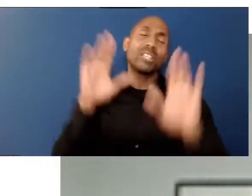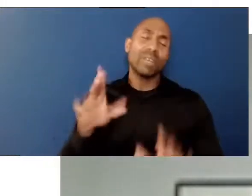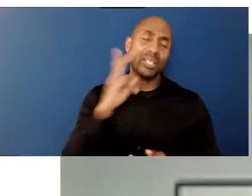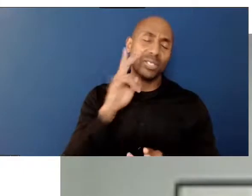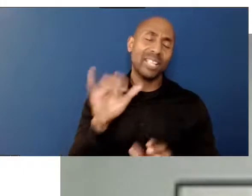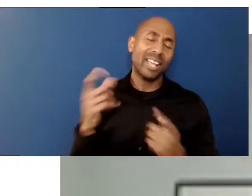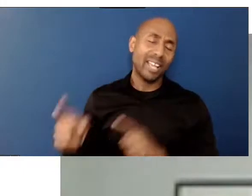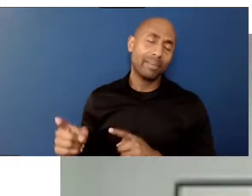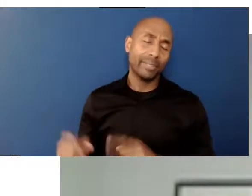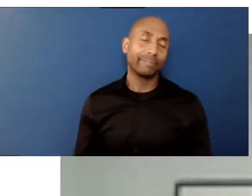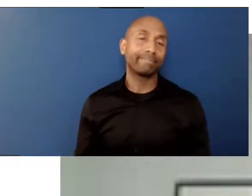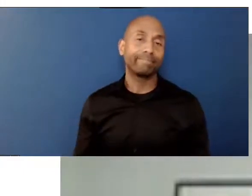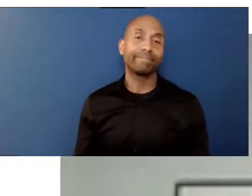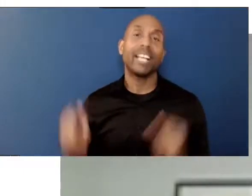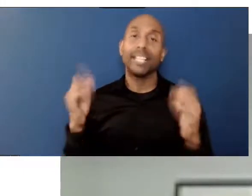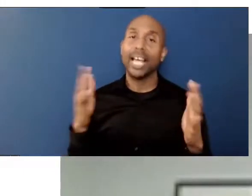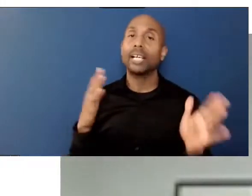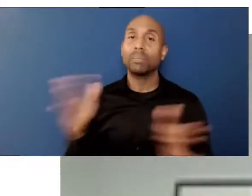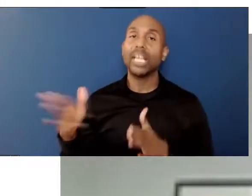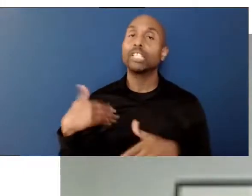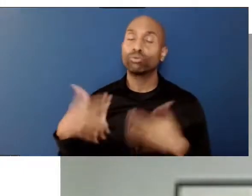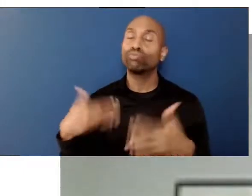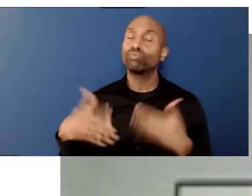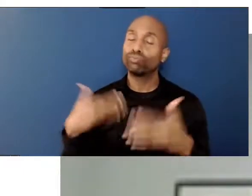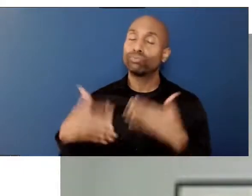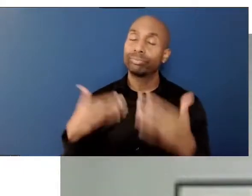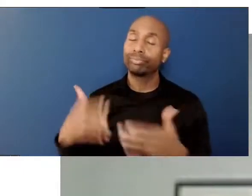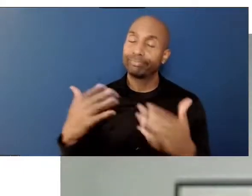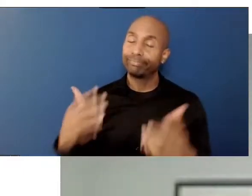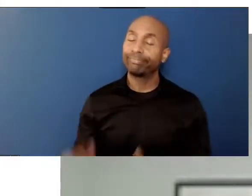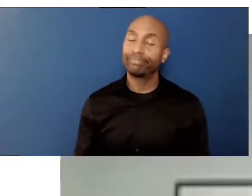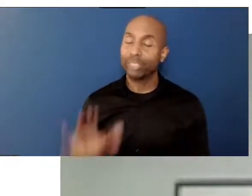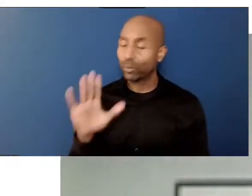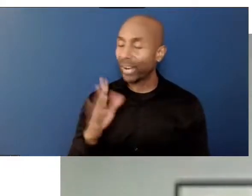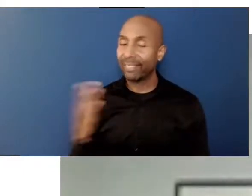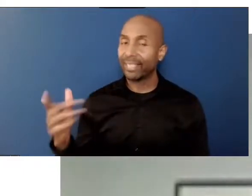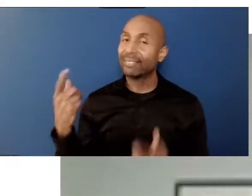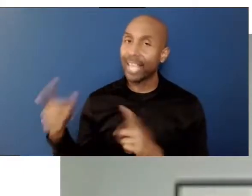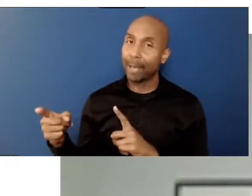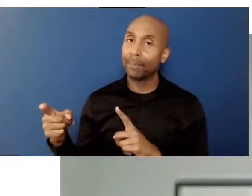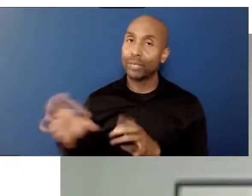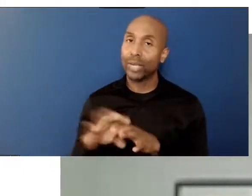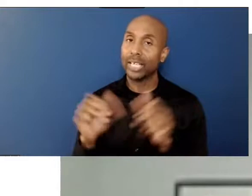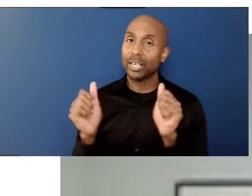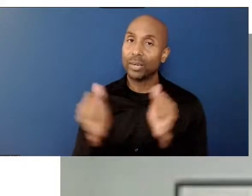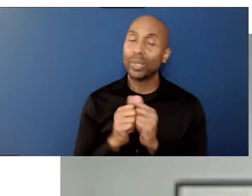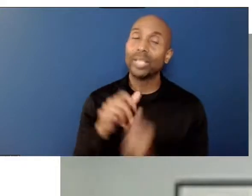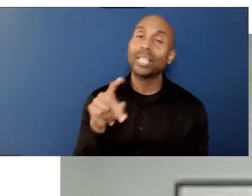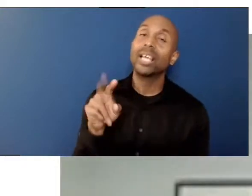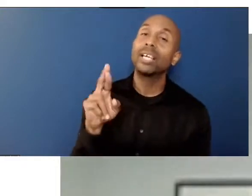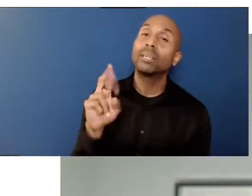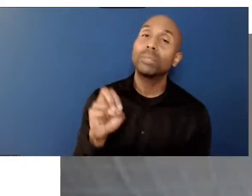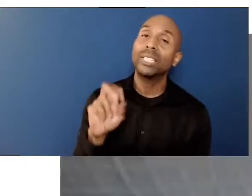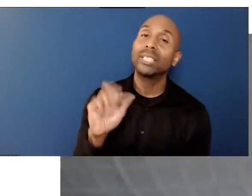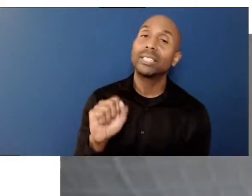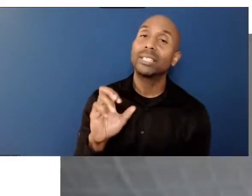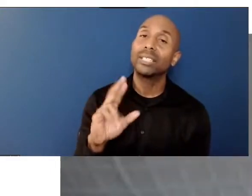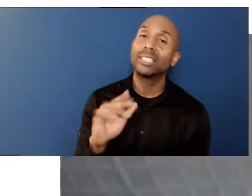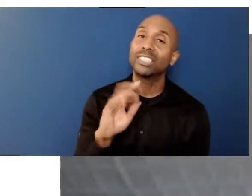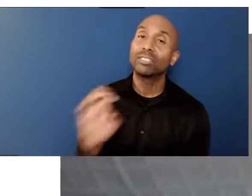So lots of great news to share as it relates to the prescribed public sector bodies.